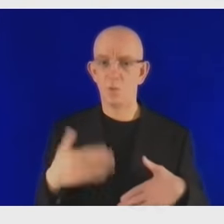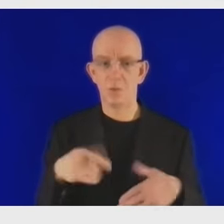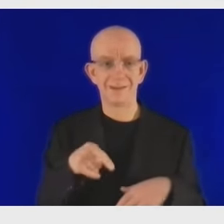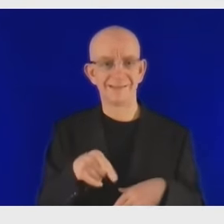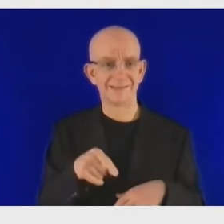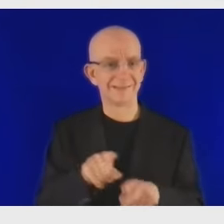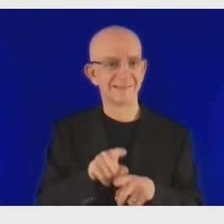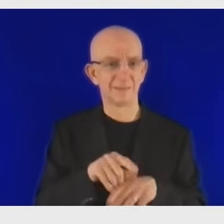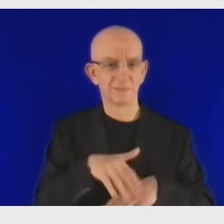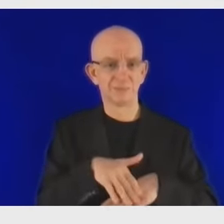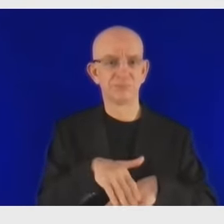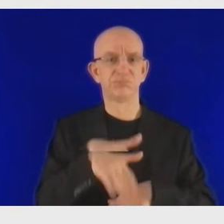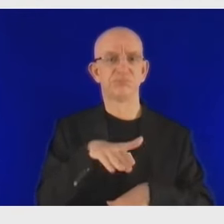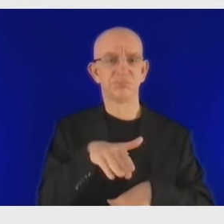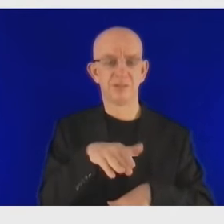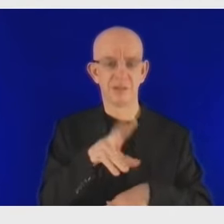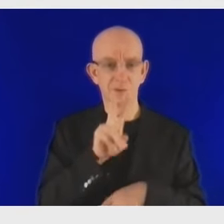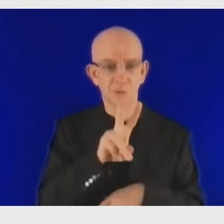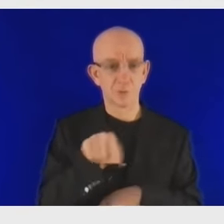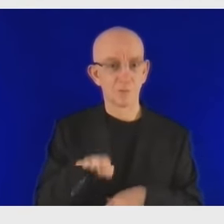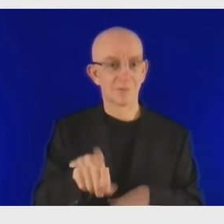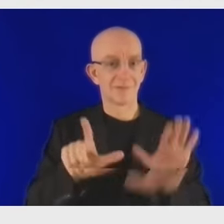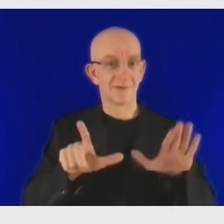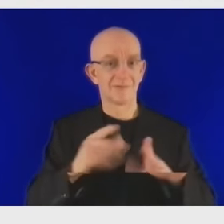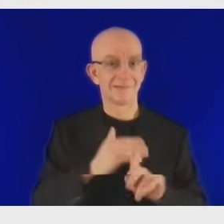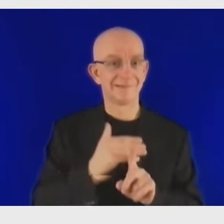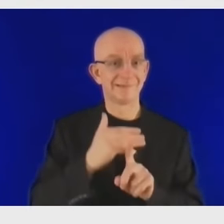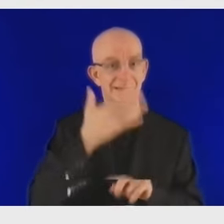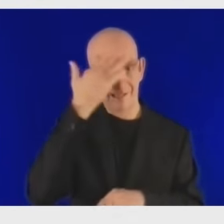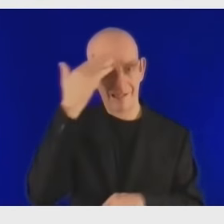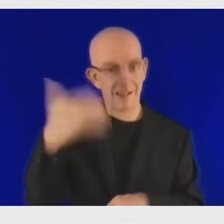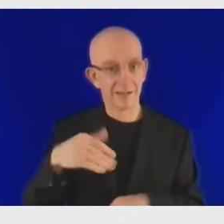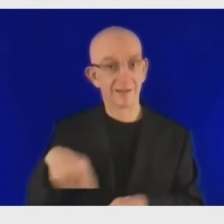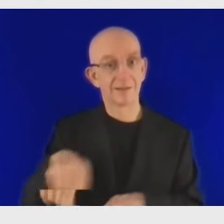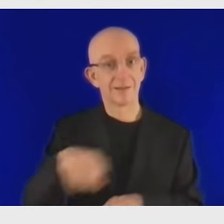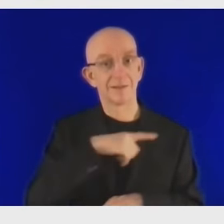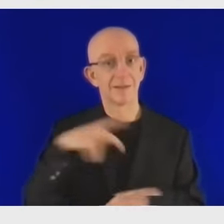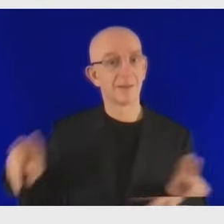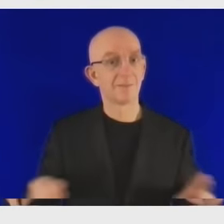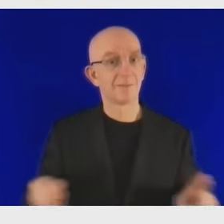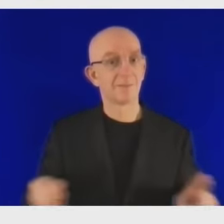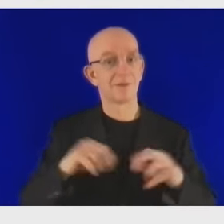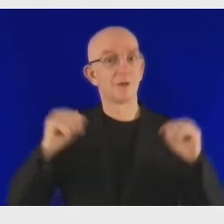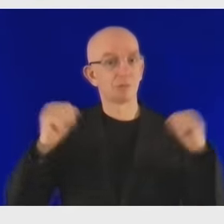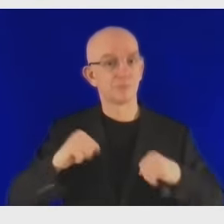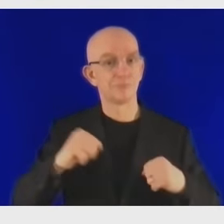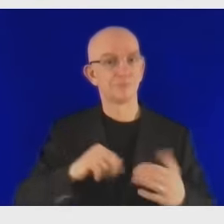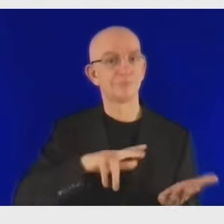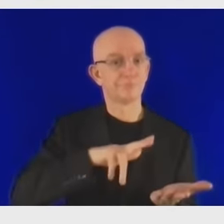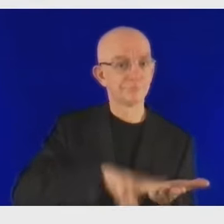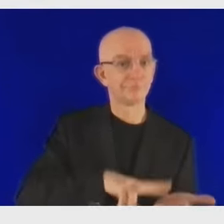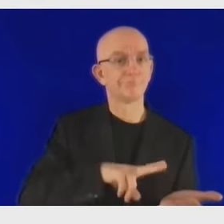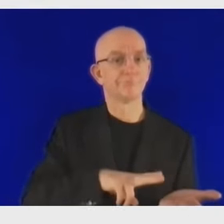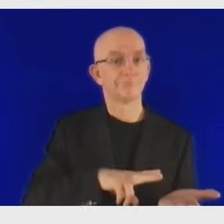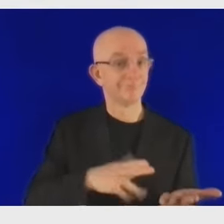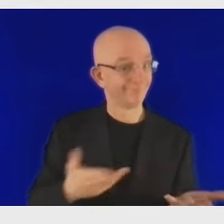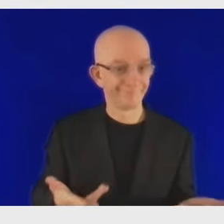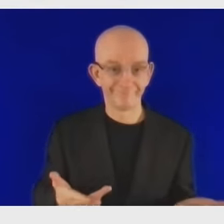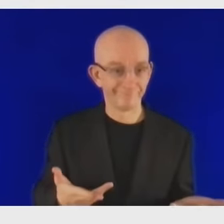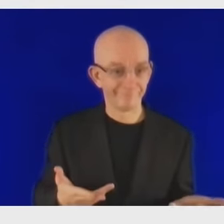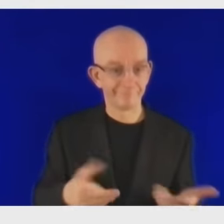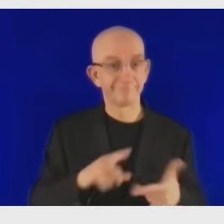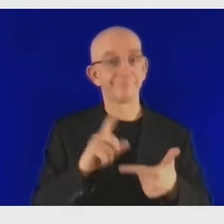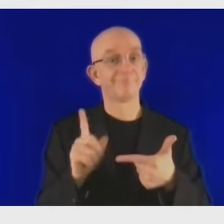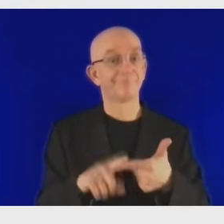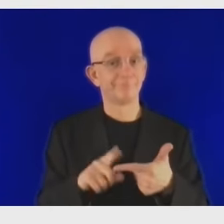And that is why investing $100 billion per year in developing countries and ensuring that countries in need can access resources